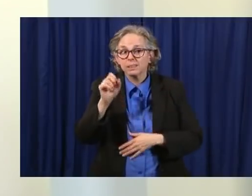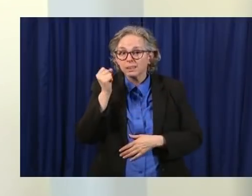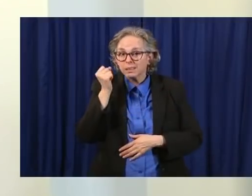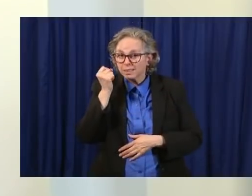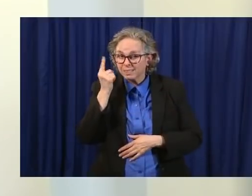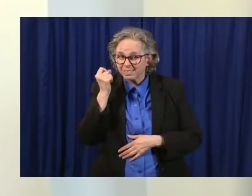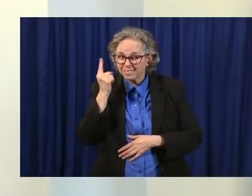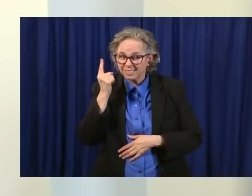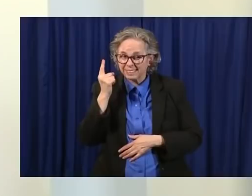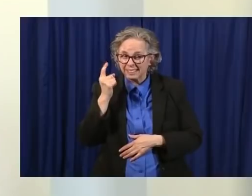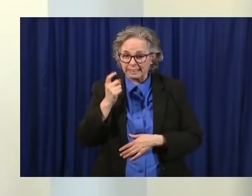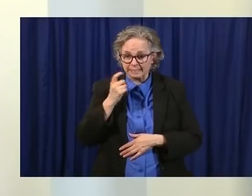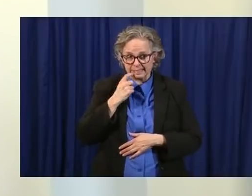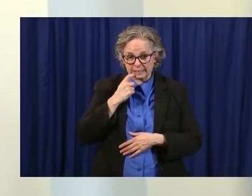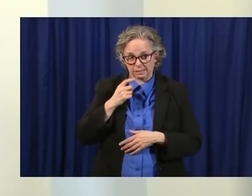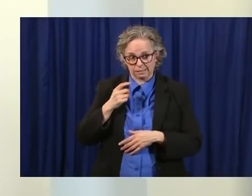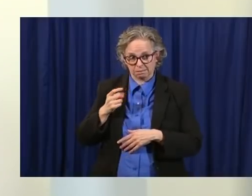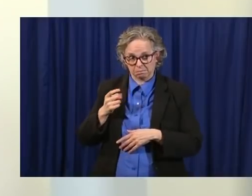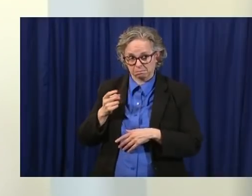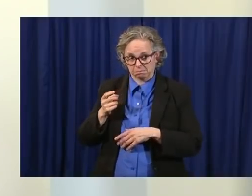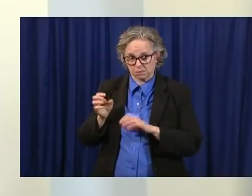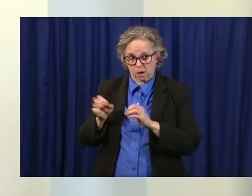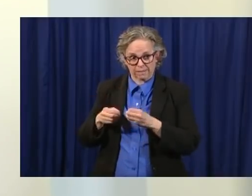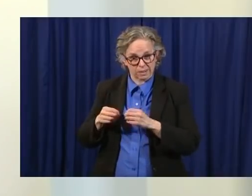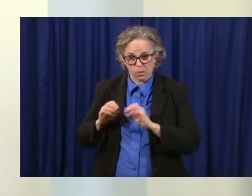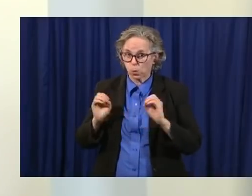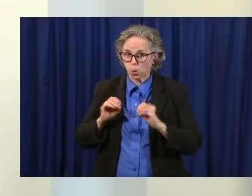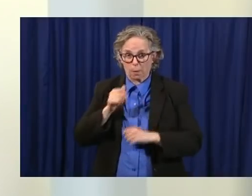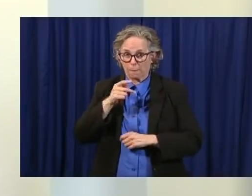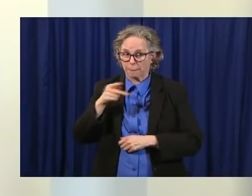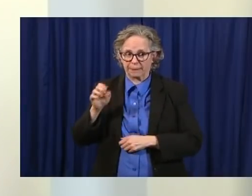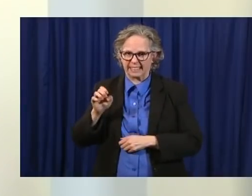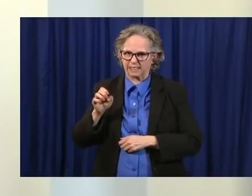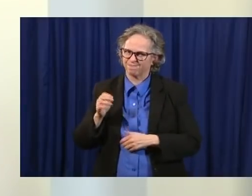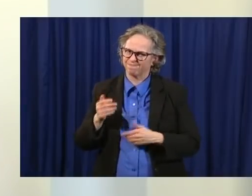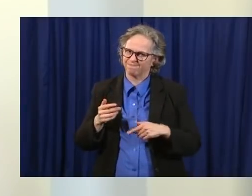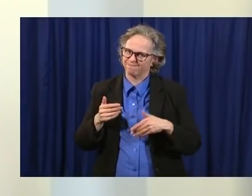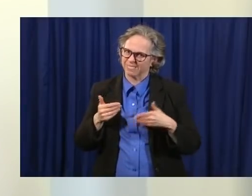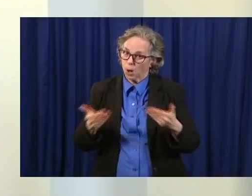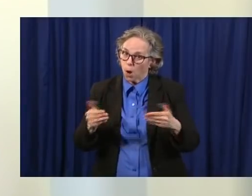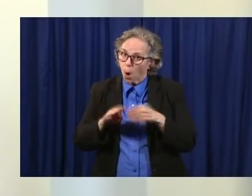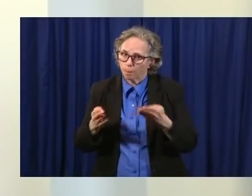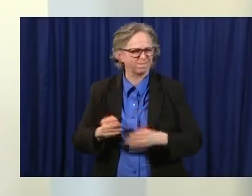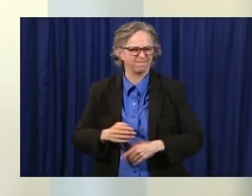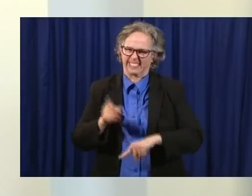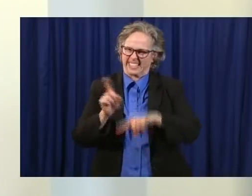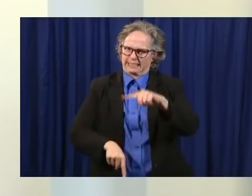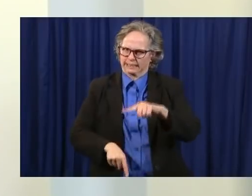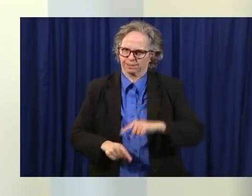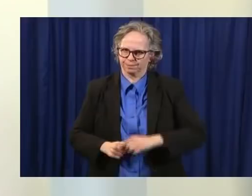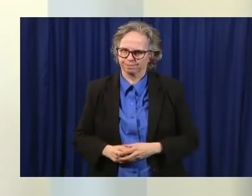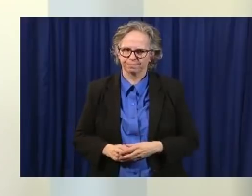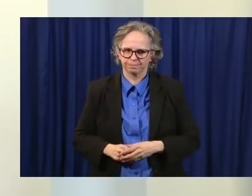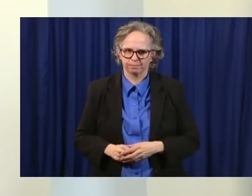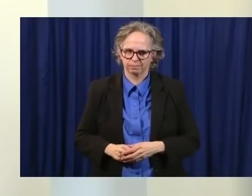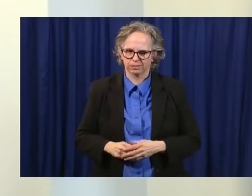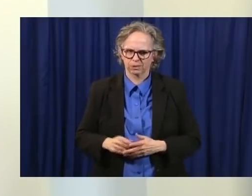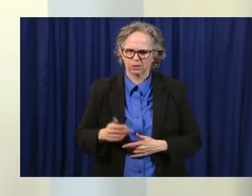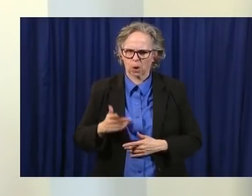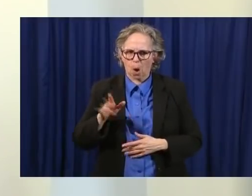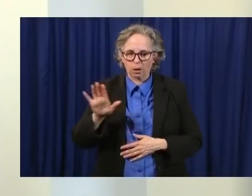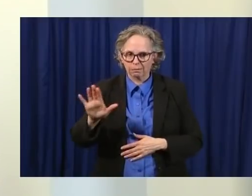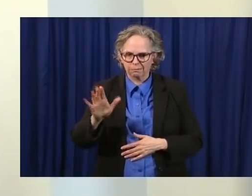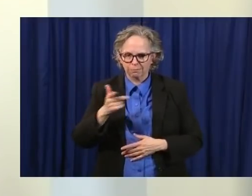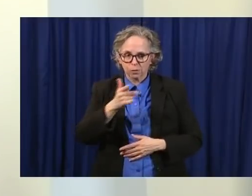the appropriate gear, they are not going to move forward. So definitely talk to your provider and make sure. I mean,